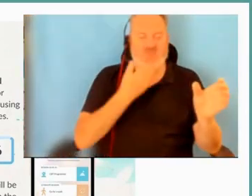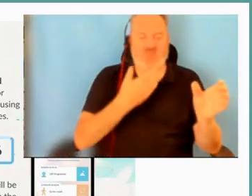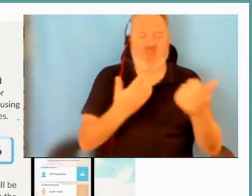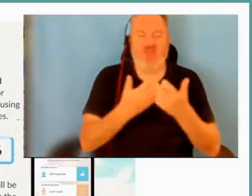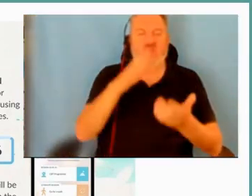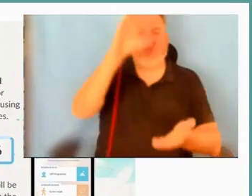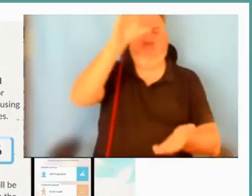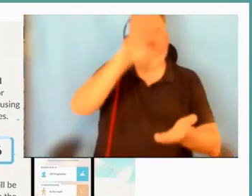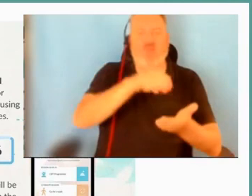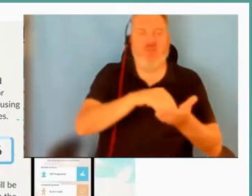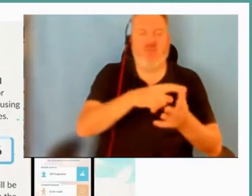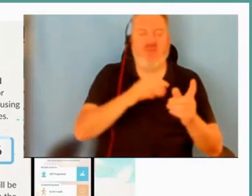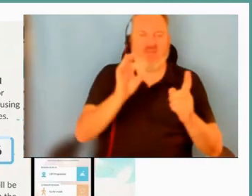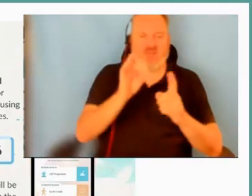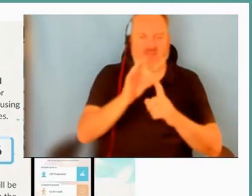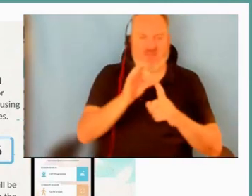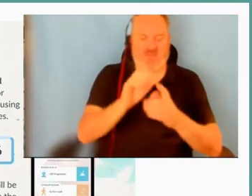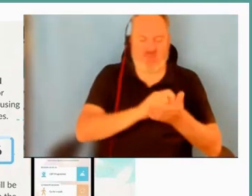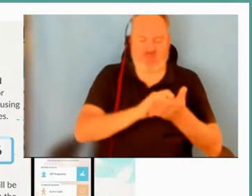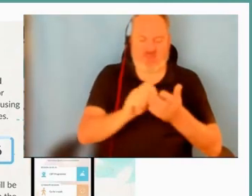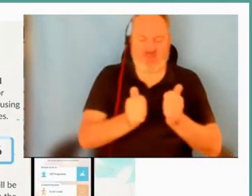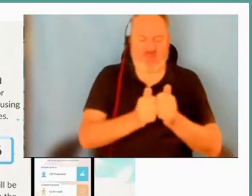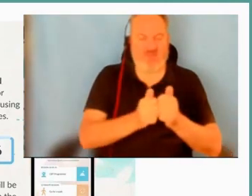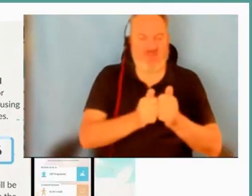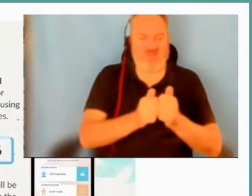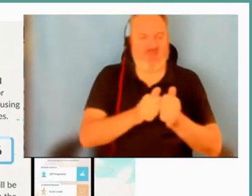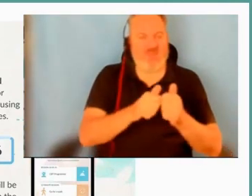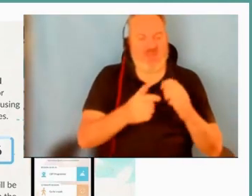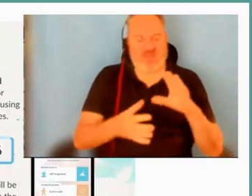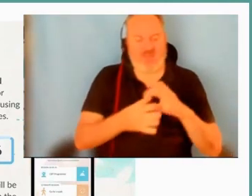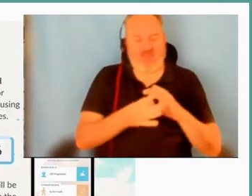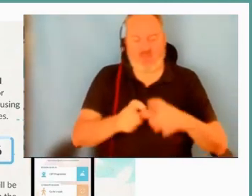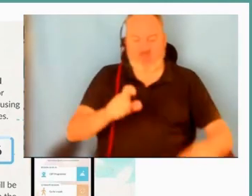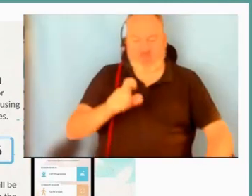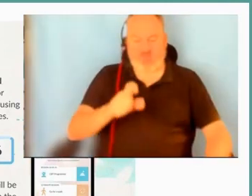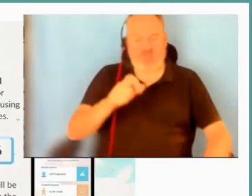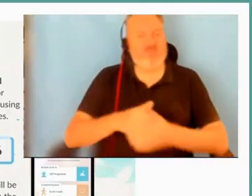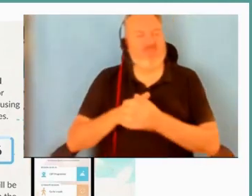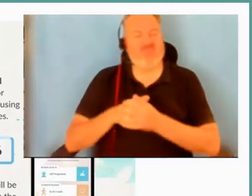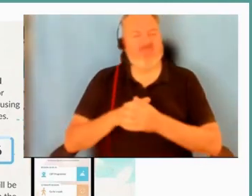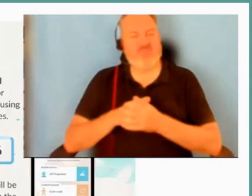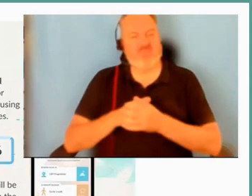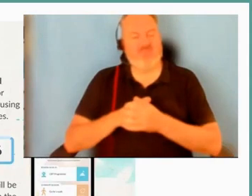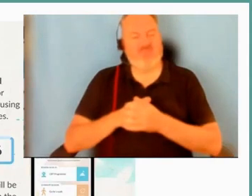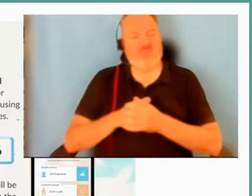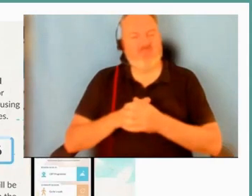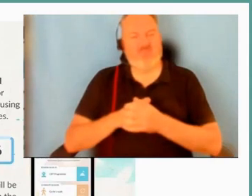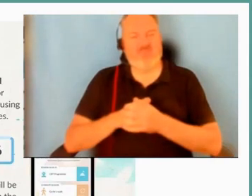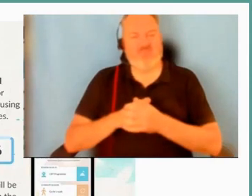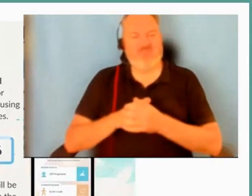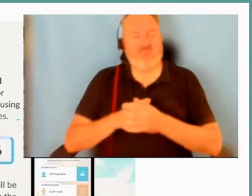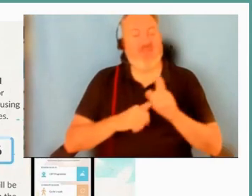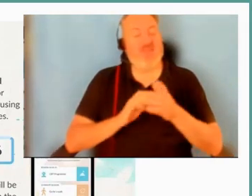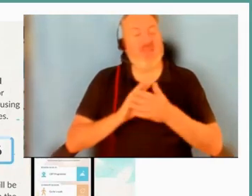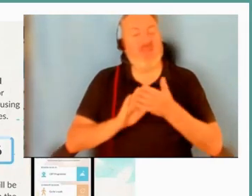the app. So you can sign up by following a link, which will be in the description of this video.